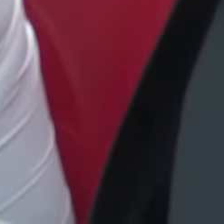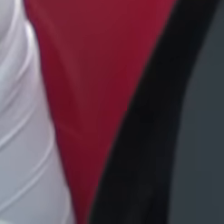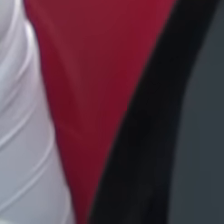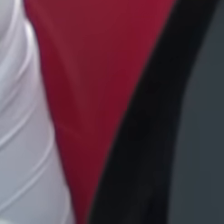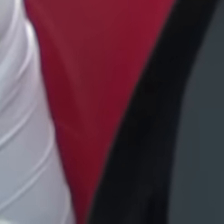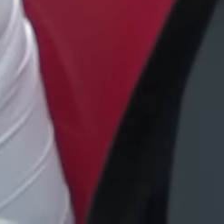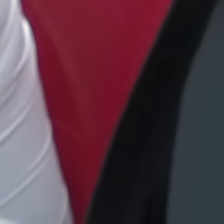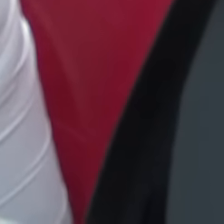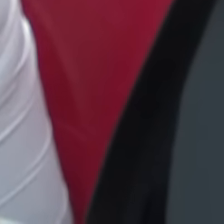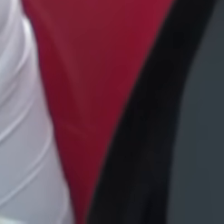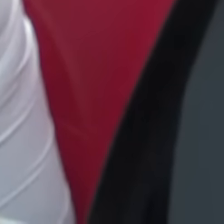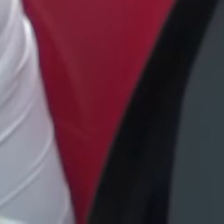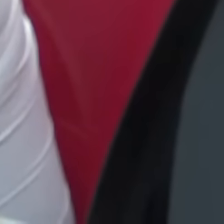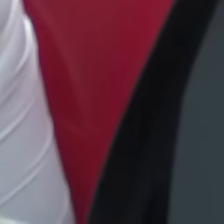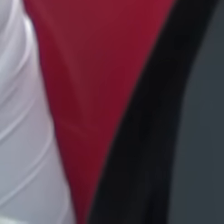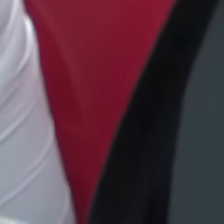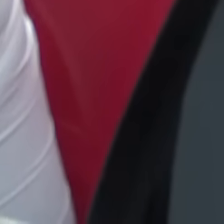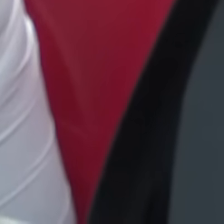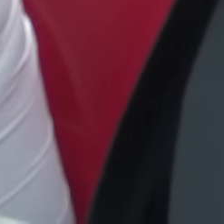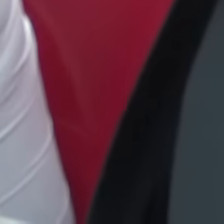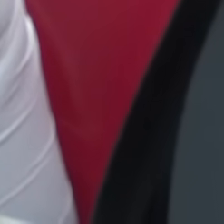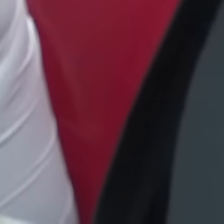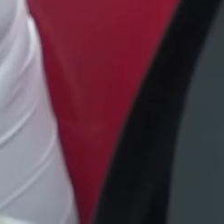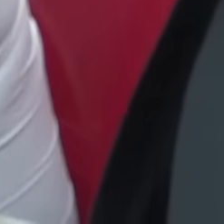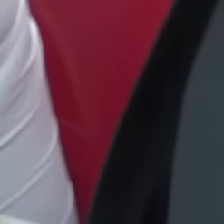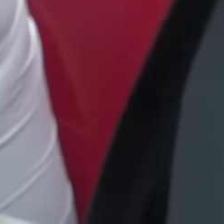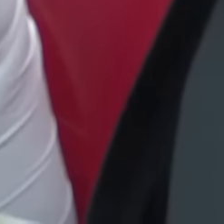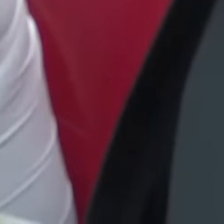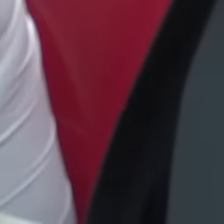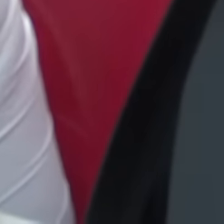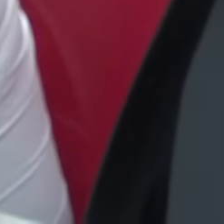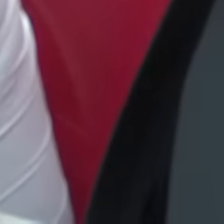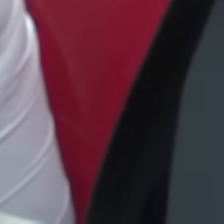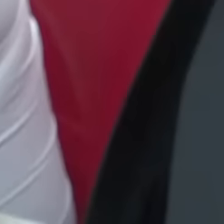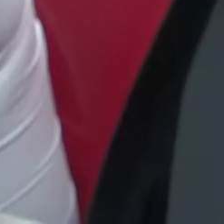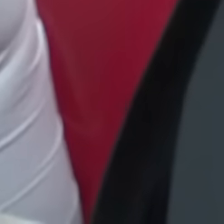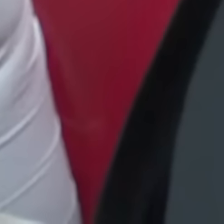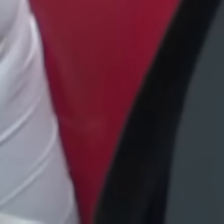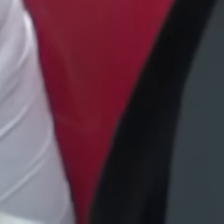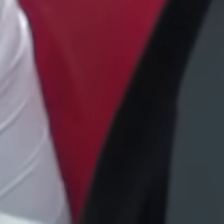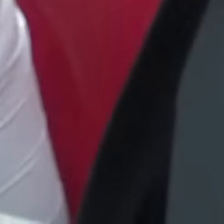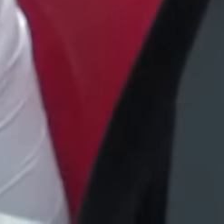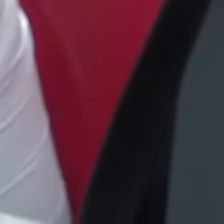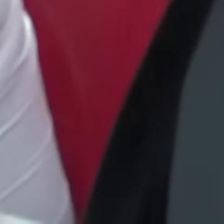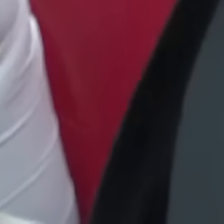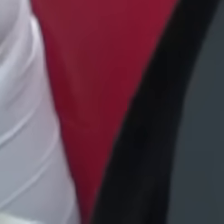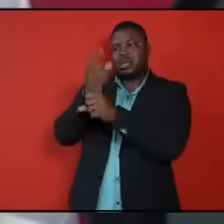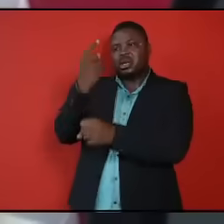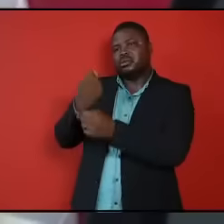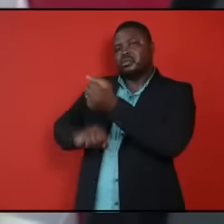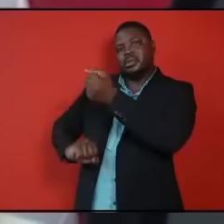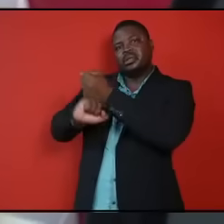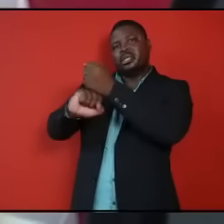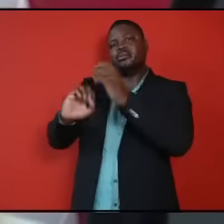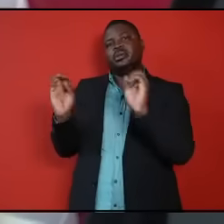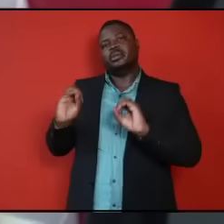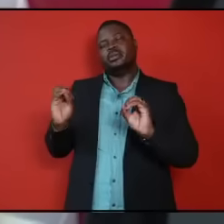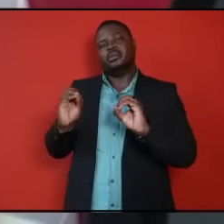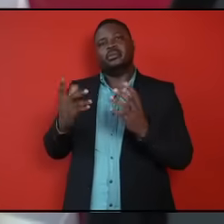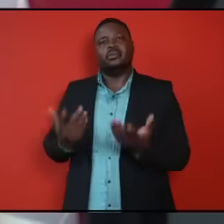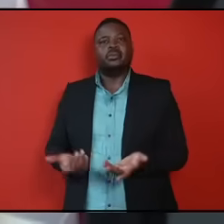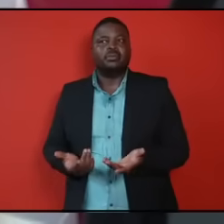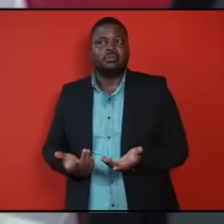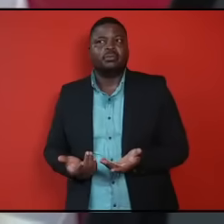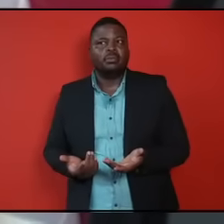the budget speech in Gauteng. What are the specifications that you're looking for? And also, we saw you also didn't vote with them for